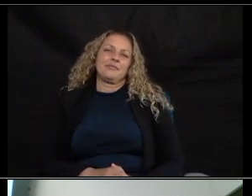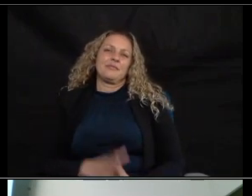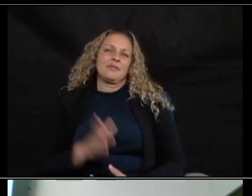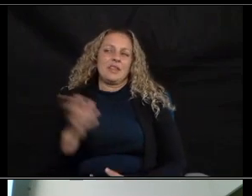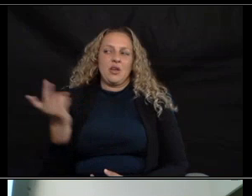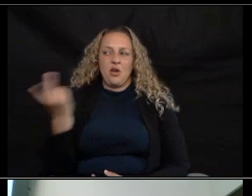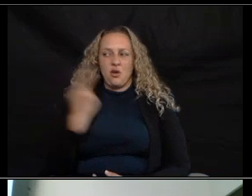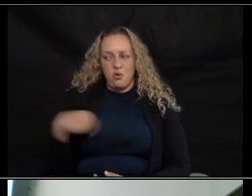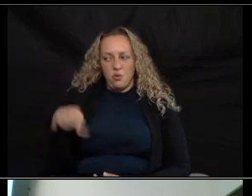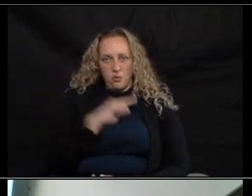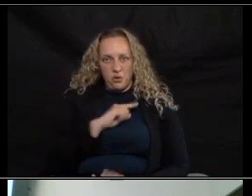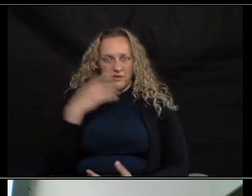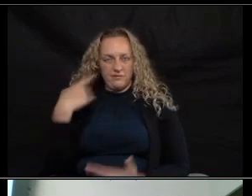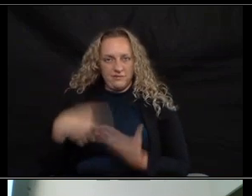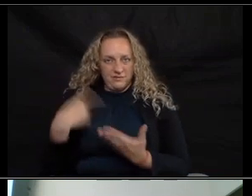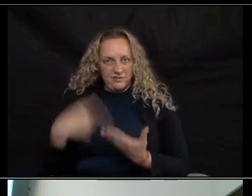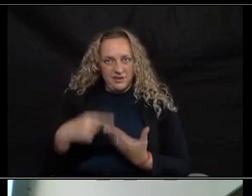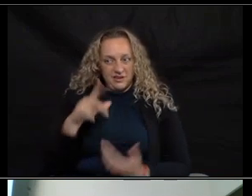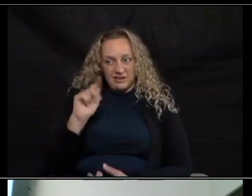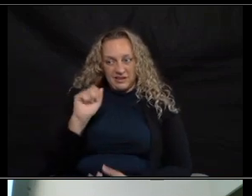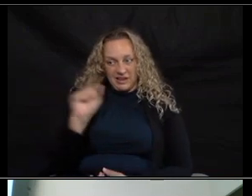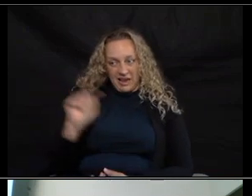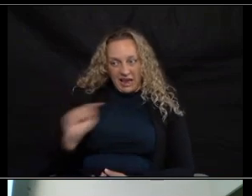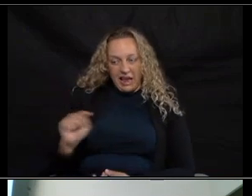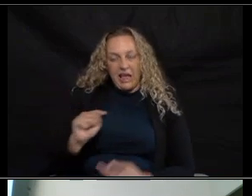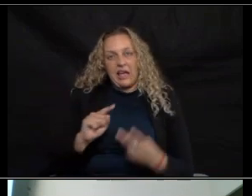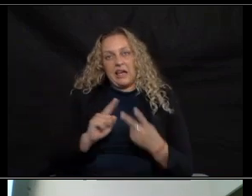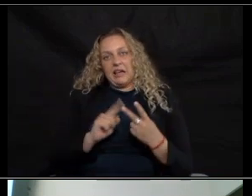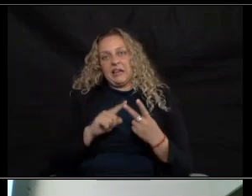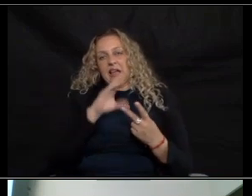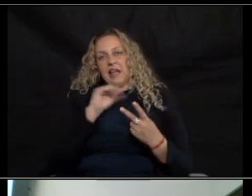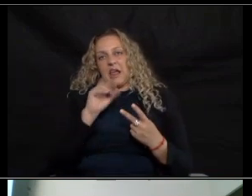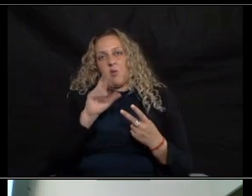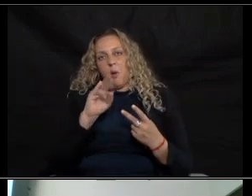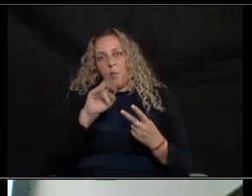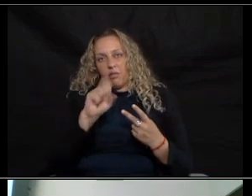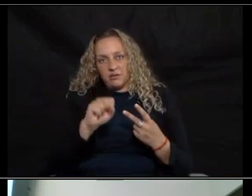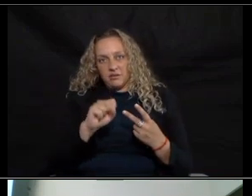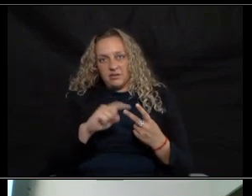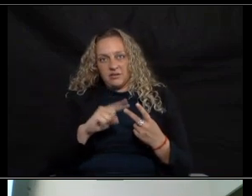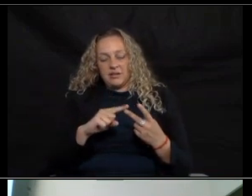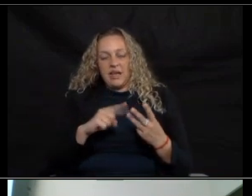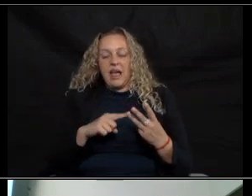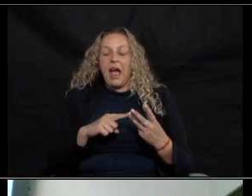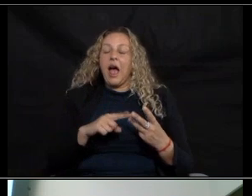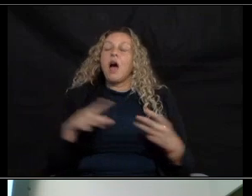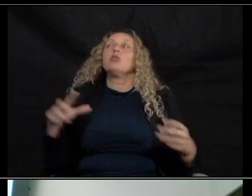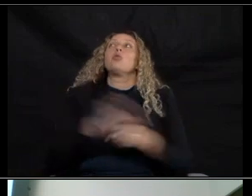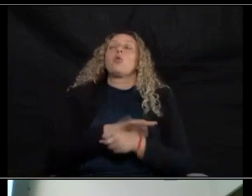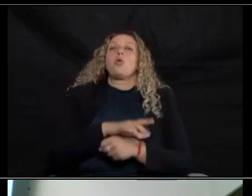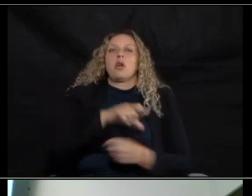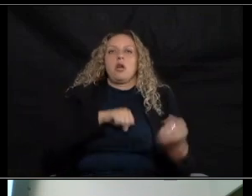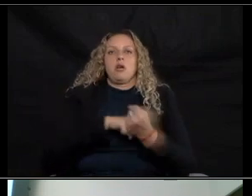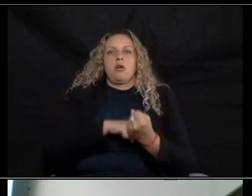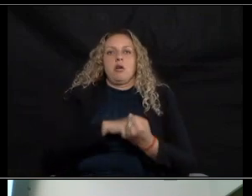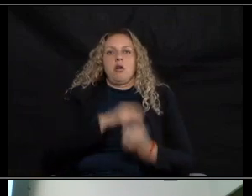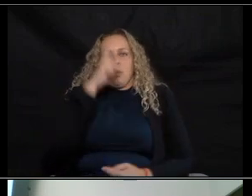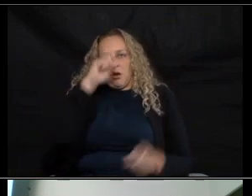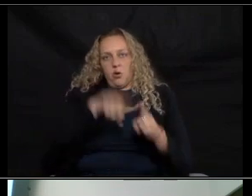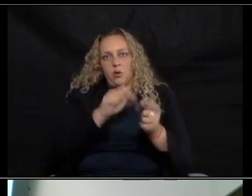have stated, Commissioner Katz and Commissioner Romulus, but I totally agree with them. What I was hoping for